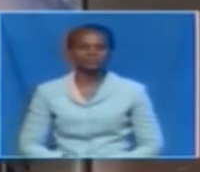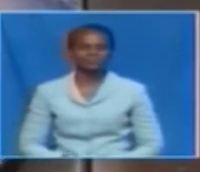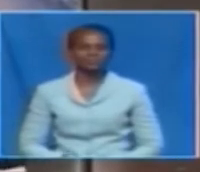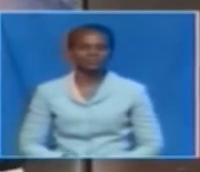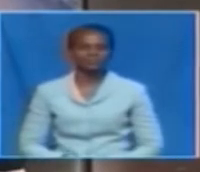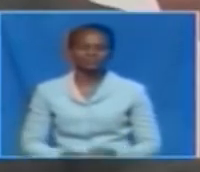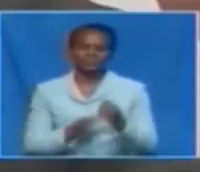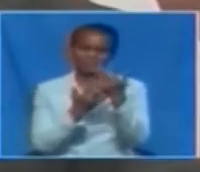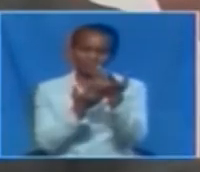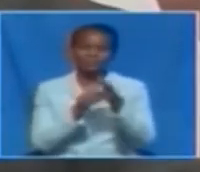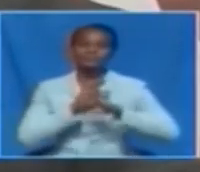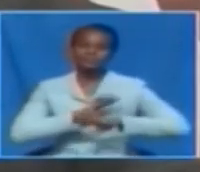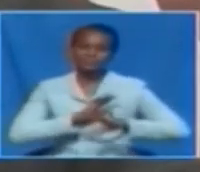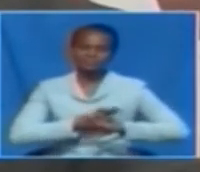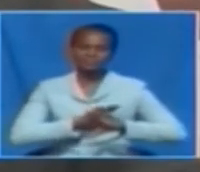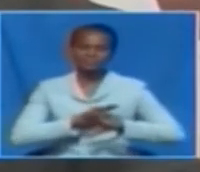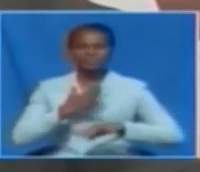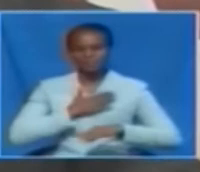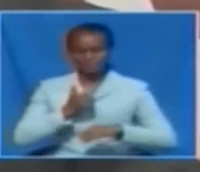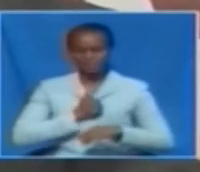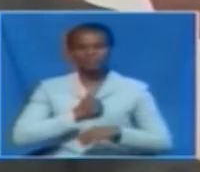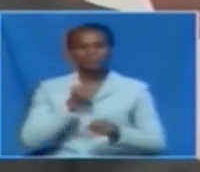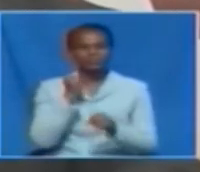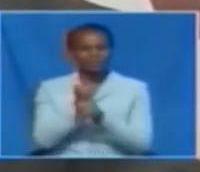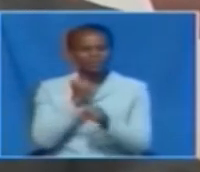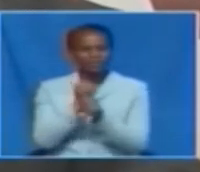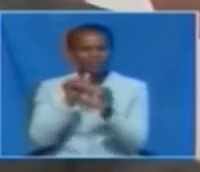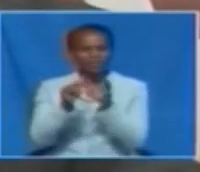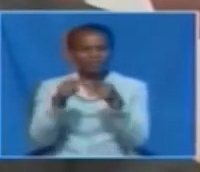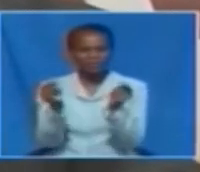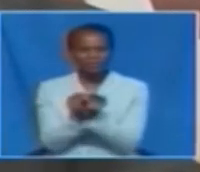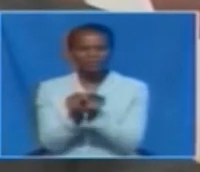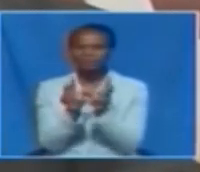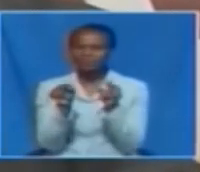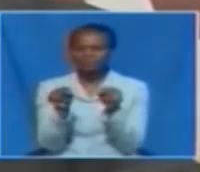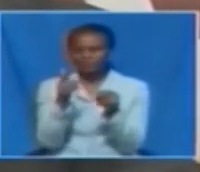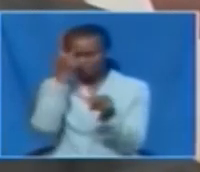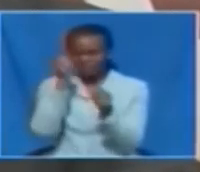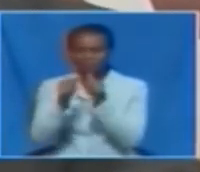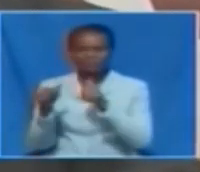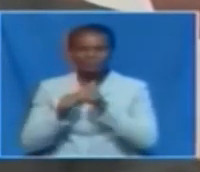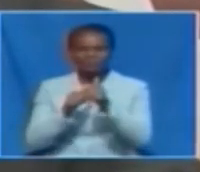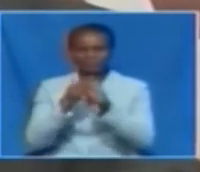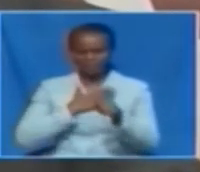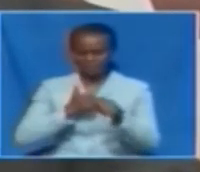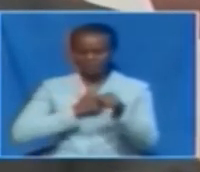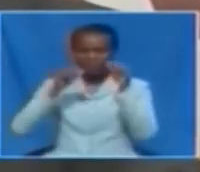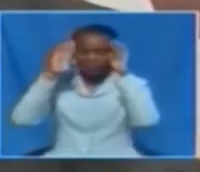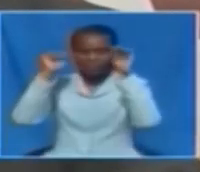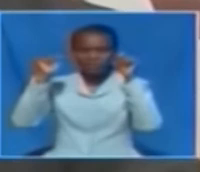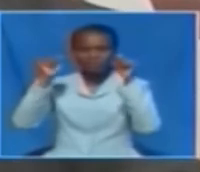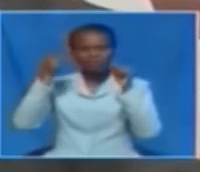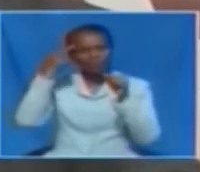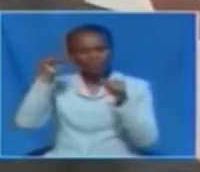a little further than that. I am not into this alliance because I want to be running mate. No, I am president of